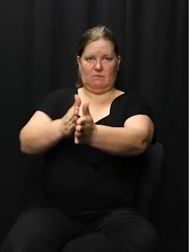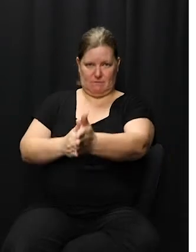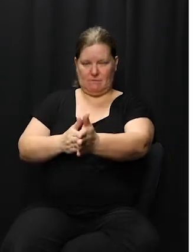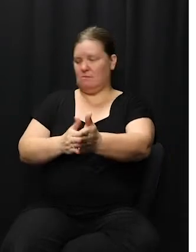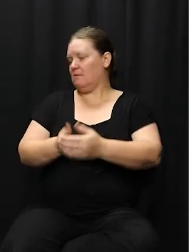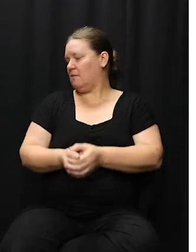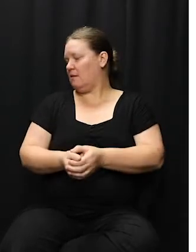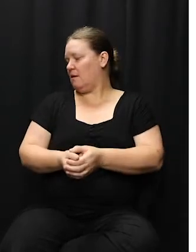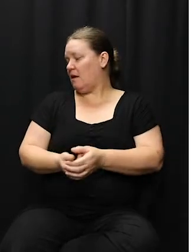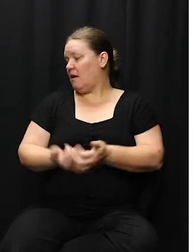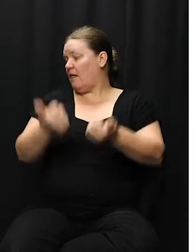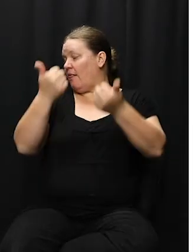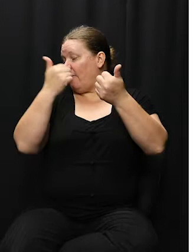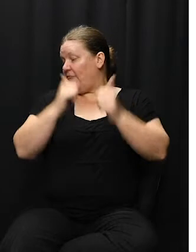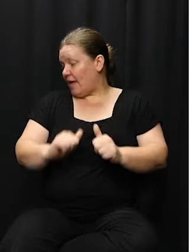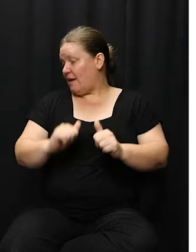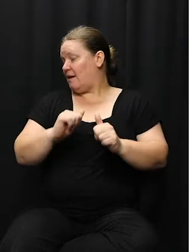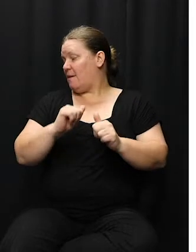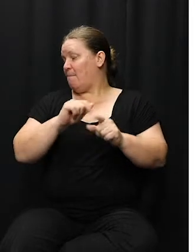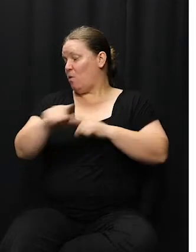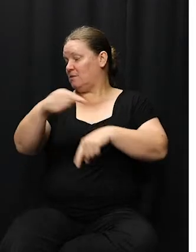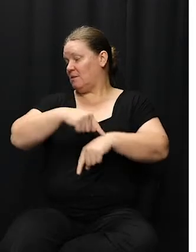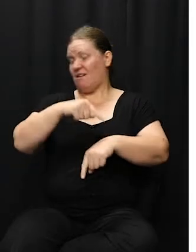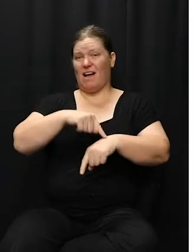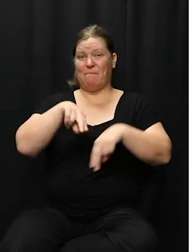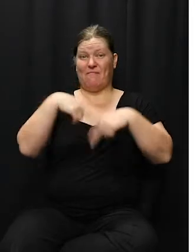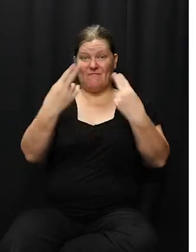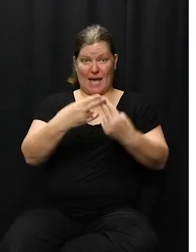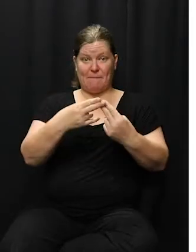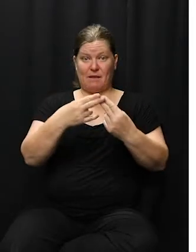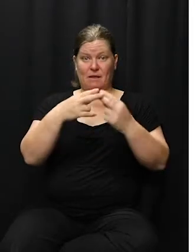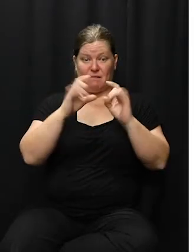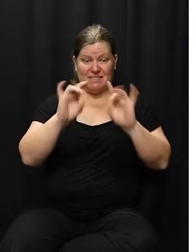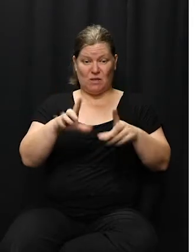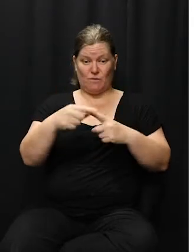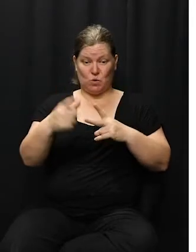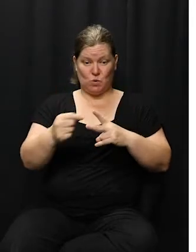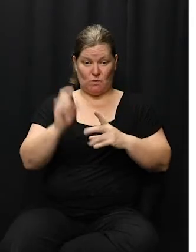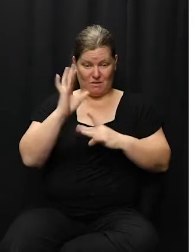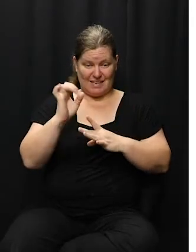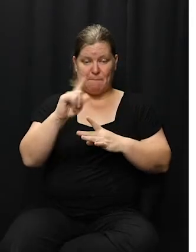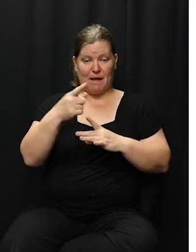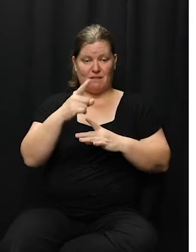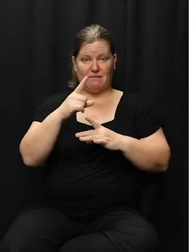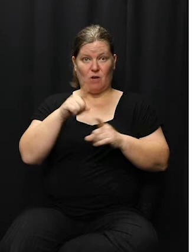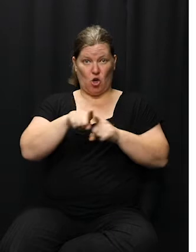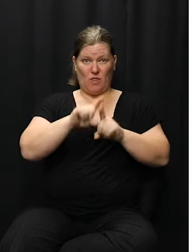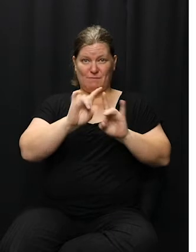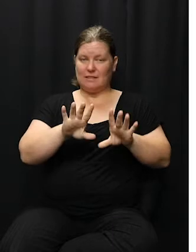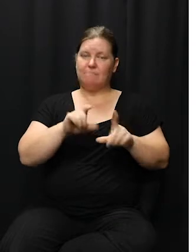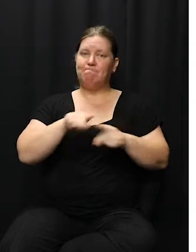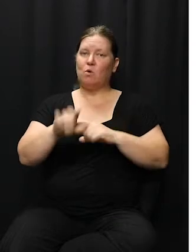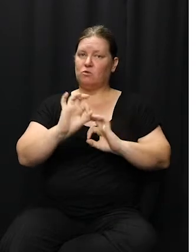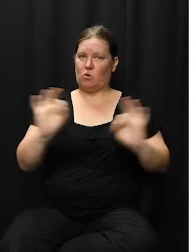they arrive already with a very significant delay. Most of the time, even the families